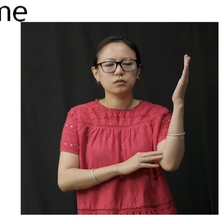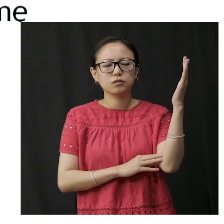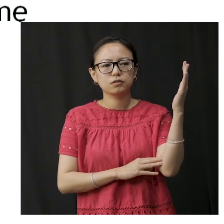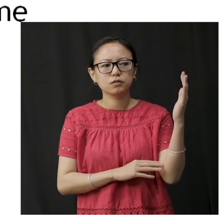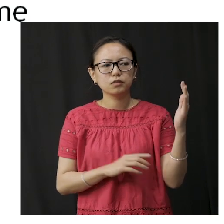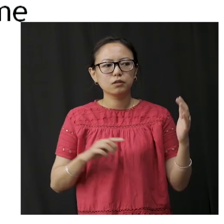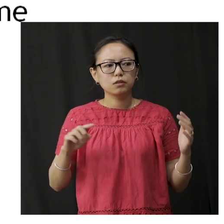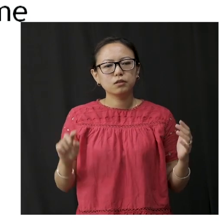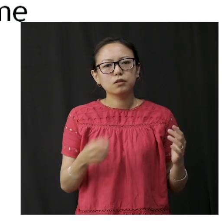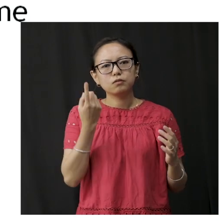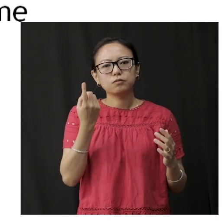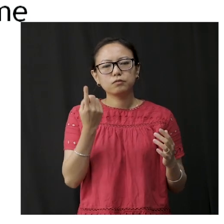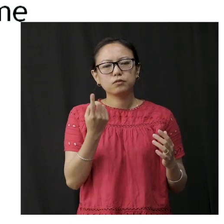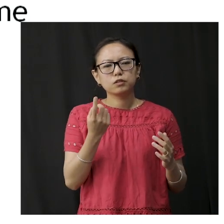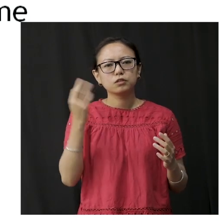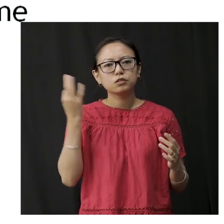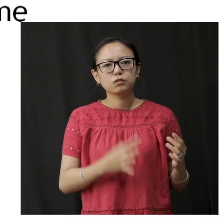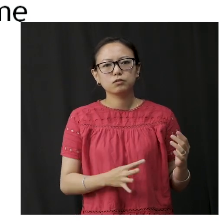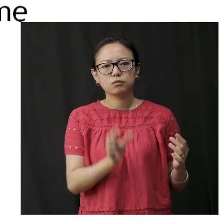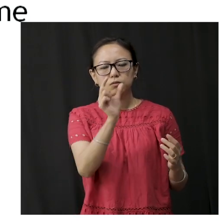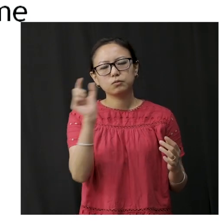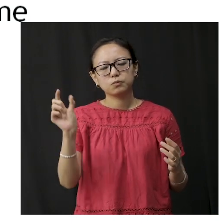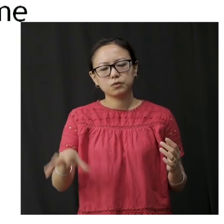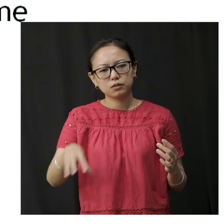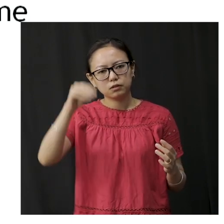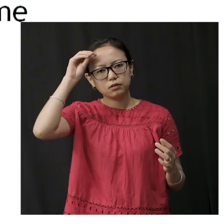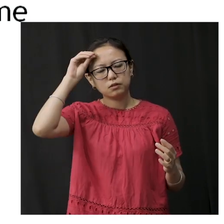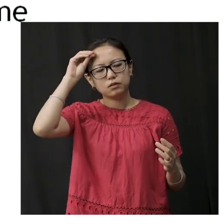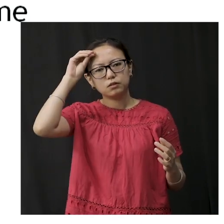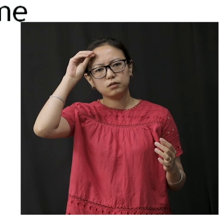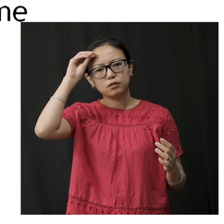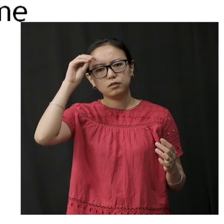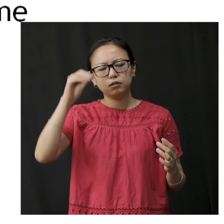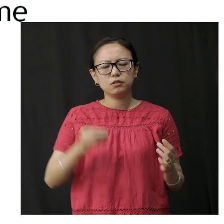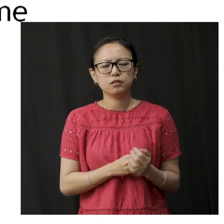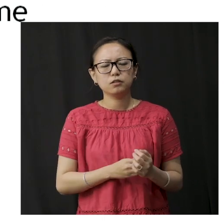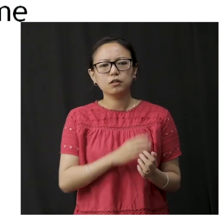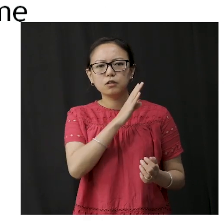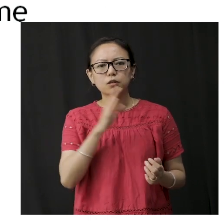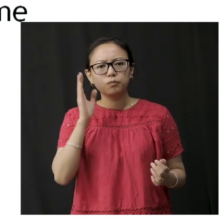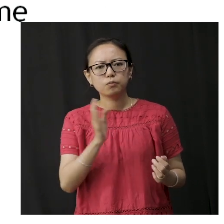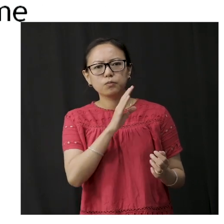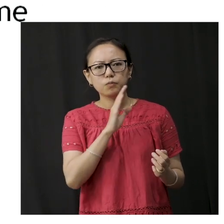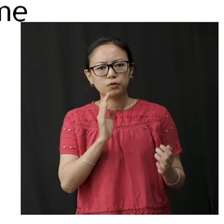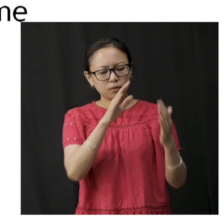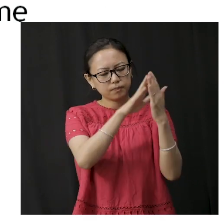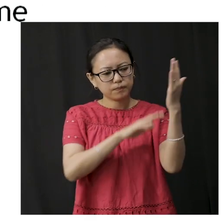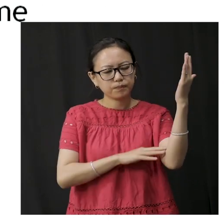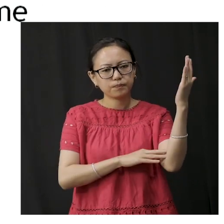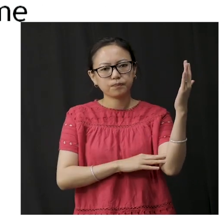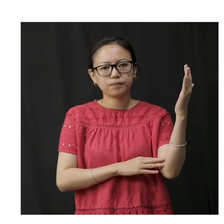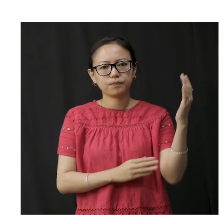pronunciation. We will also be able to read the poem correctly, and we will also learn some names of a